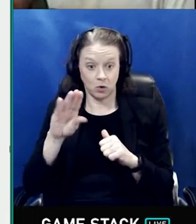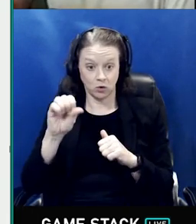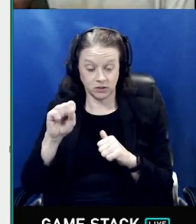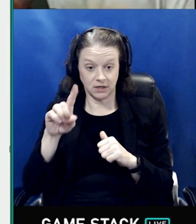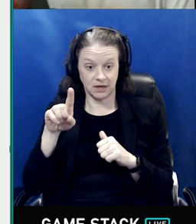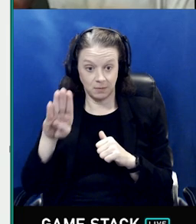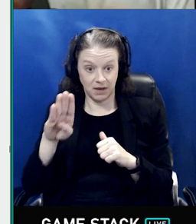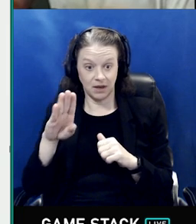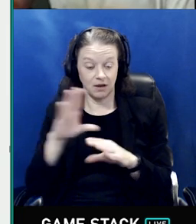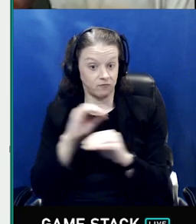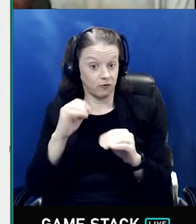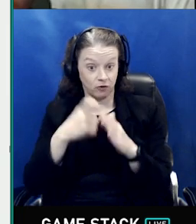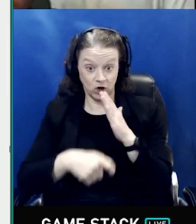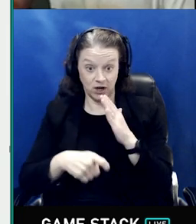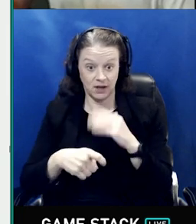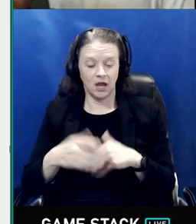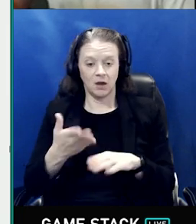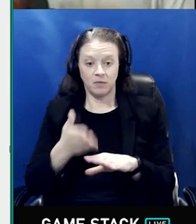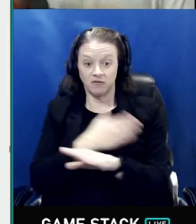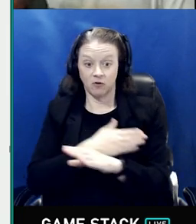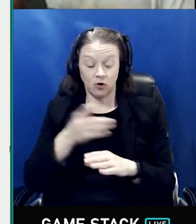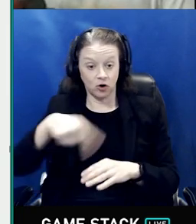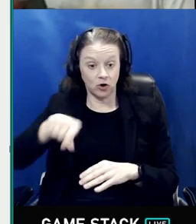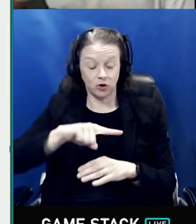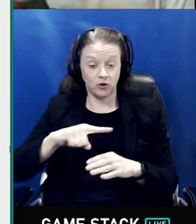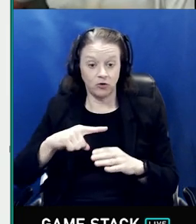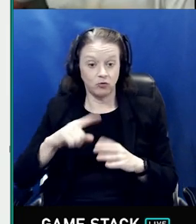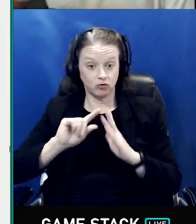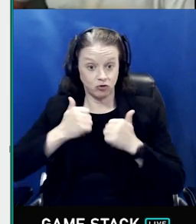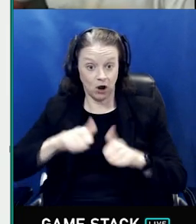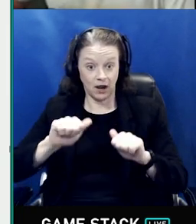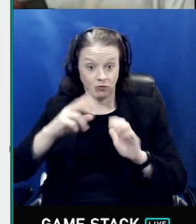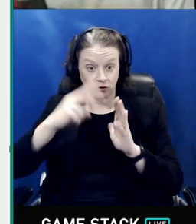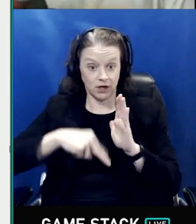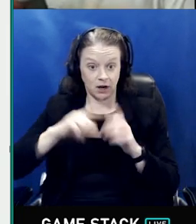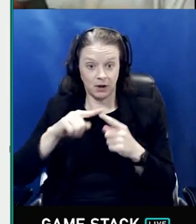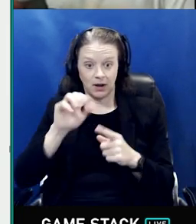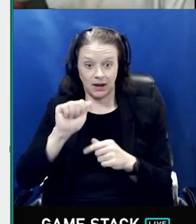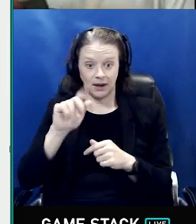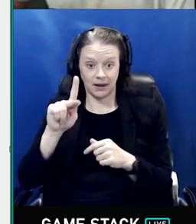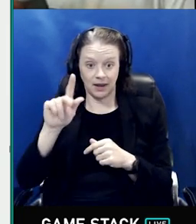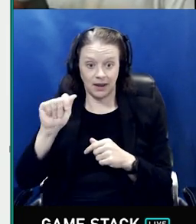Cosmos, read up on how you can try it for free at